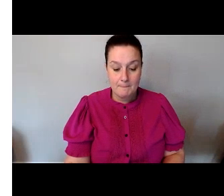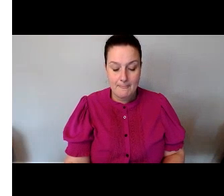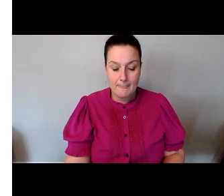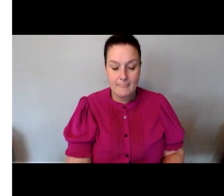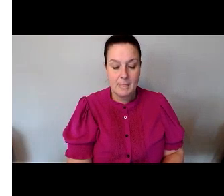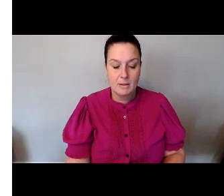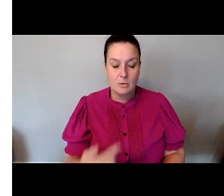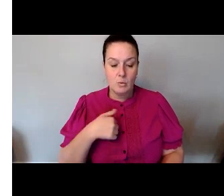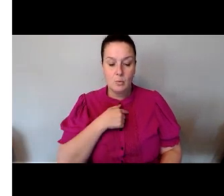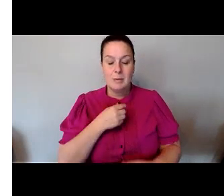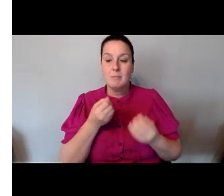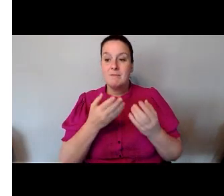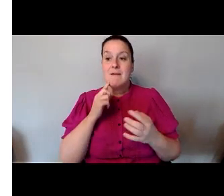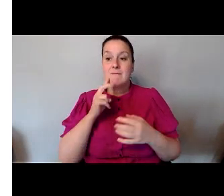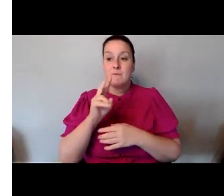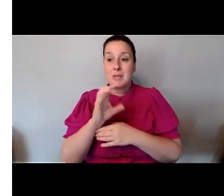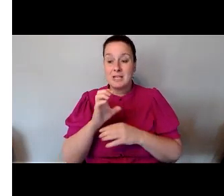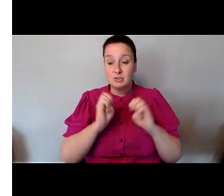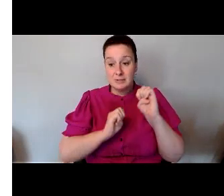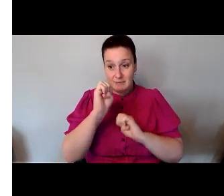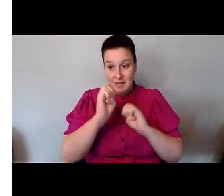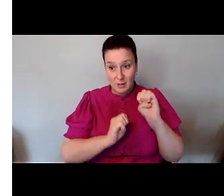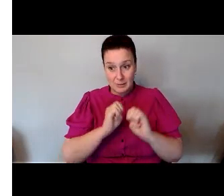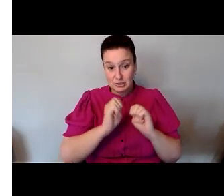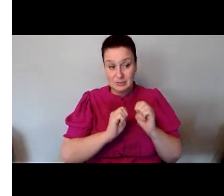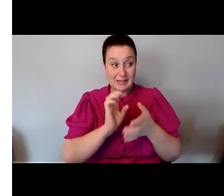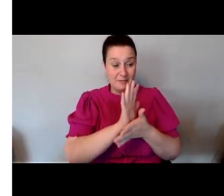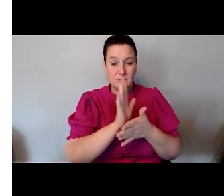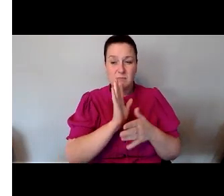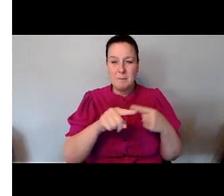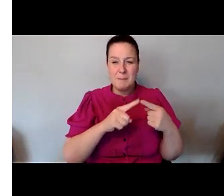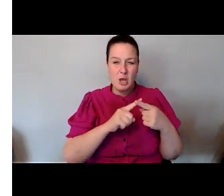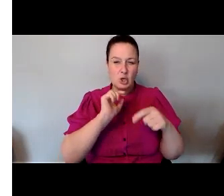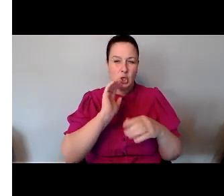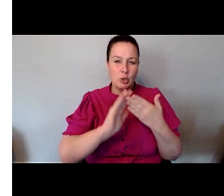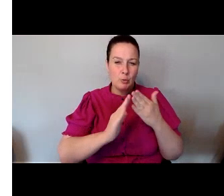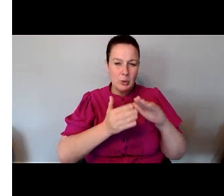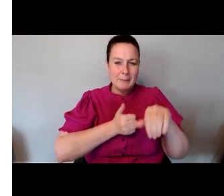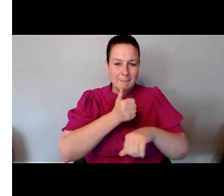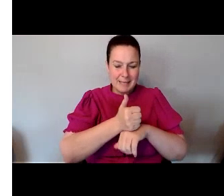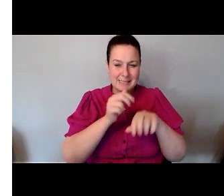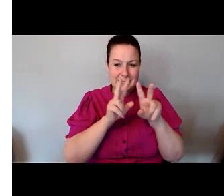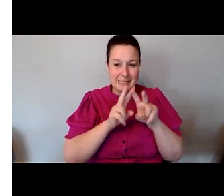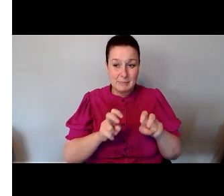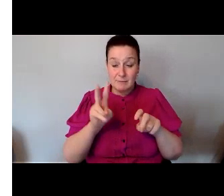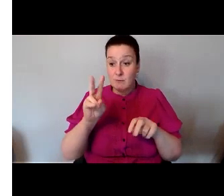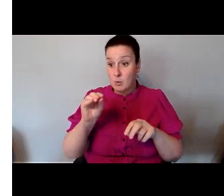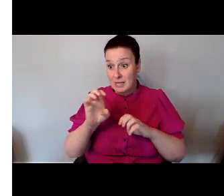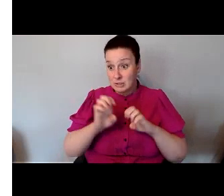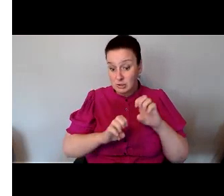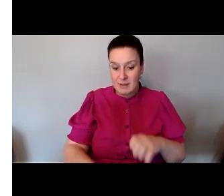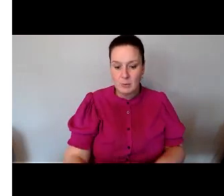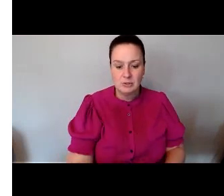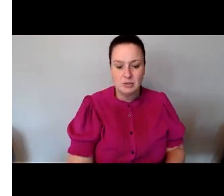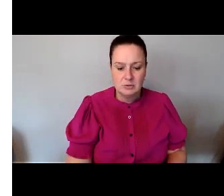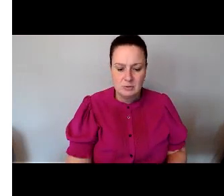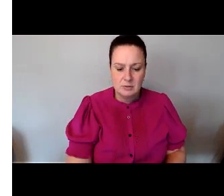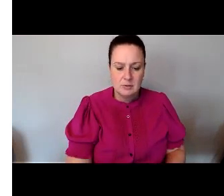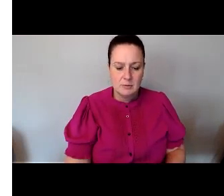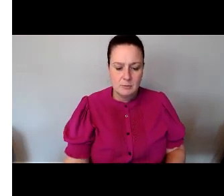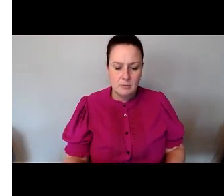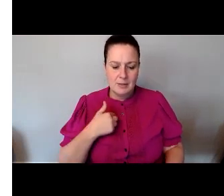the video they talked about a community-based assessment. There's vocational evaluations. We do a lot of different assessments to make sure that we've